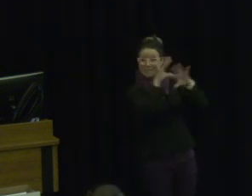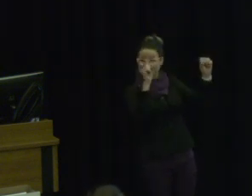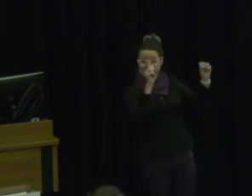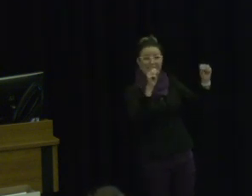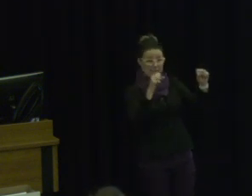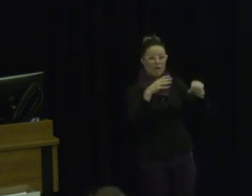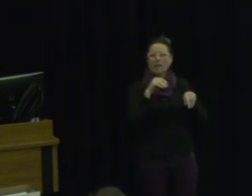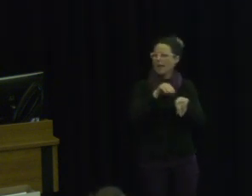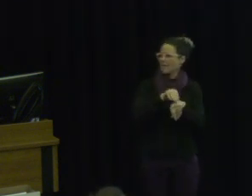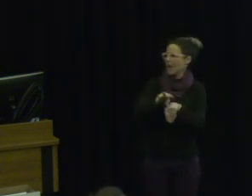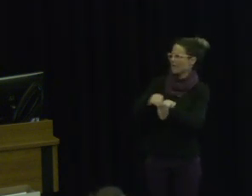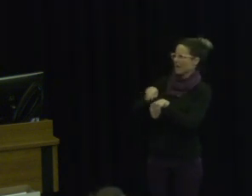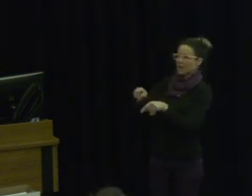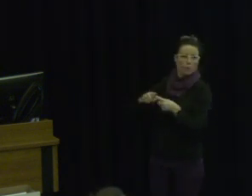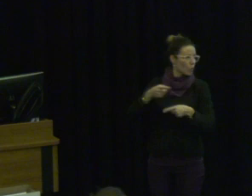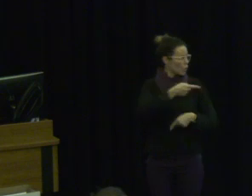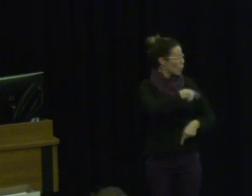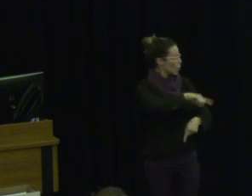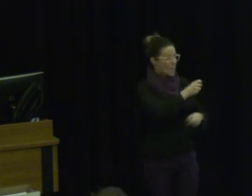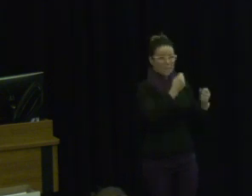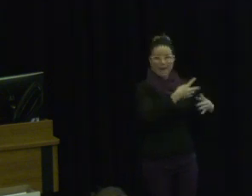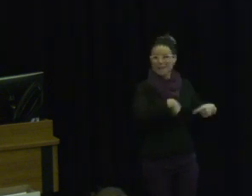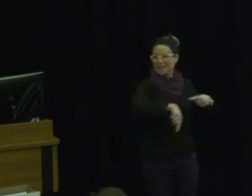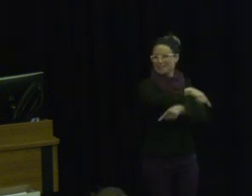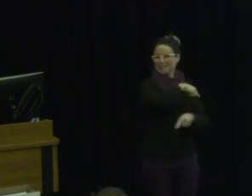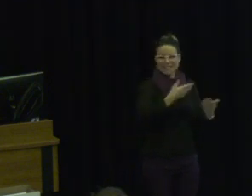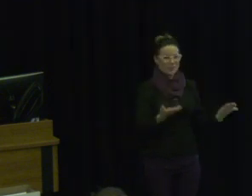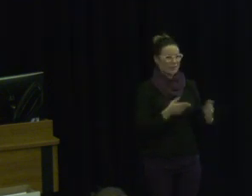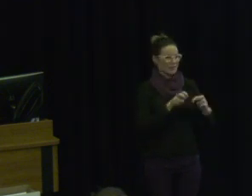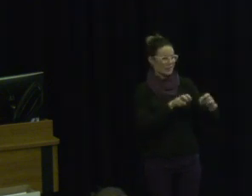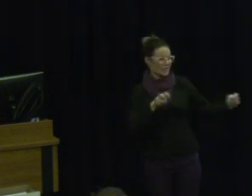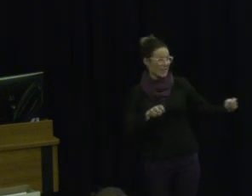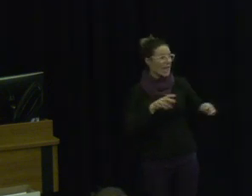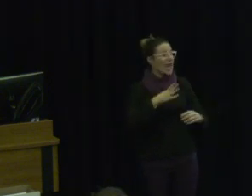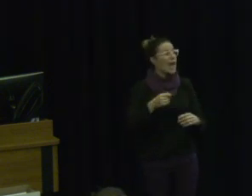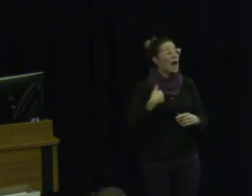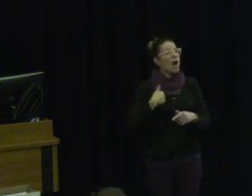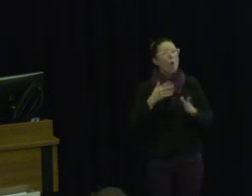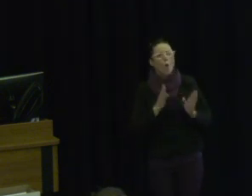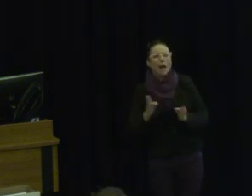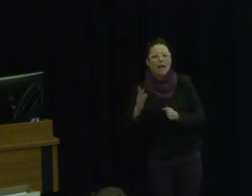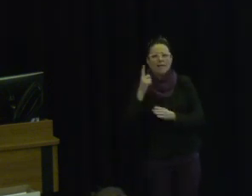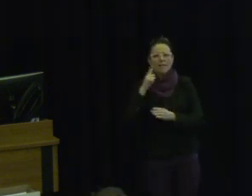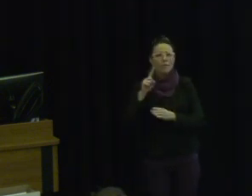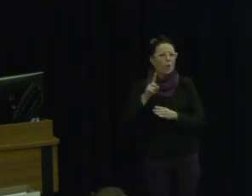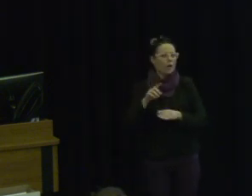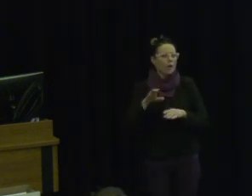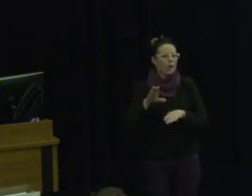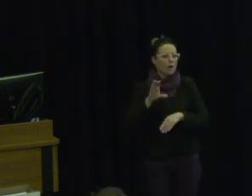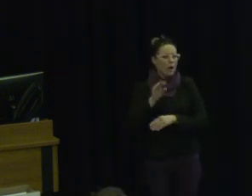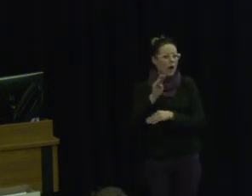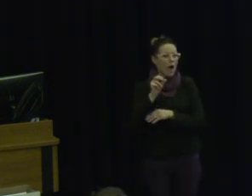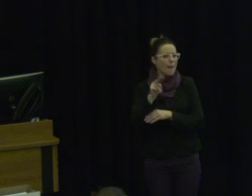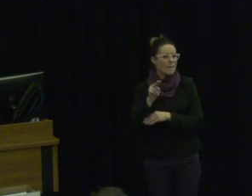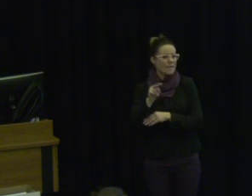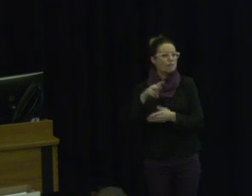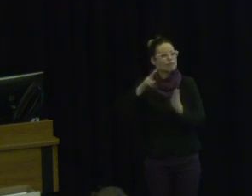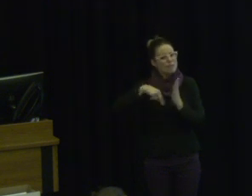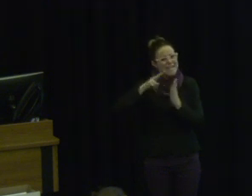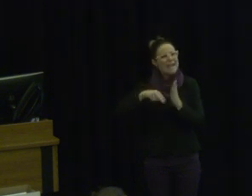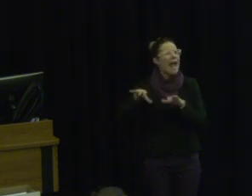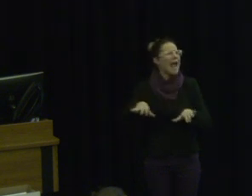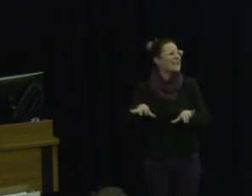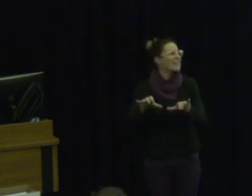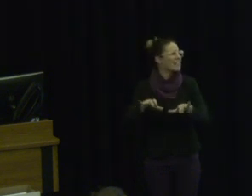I am also organizing the Common Read activities, events, and intellectual conversation